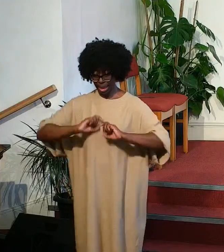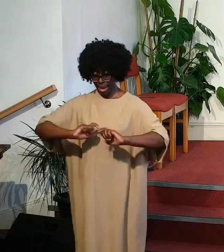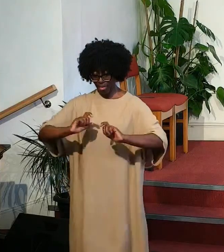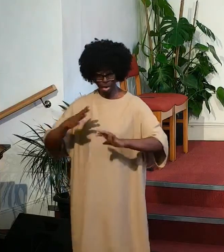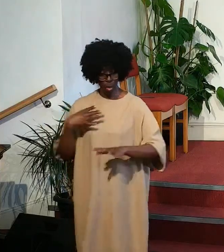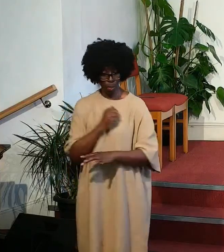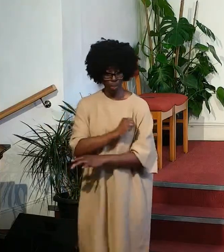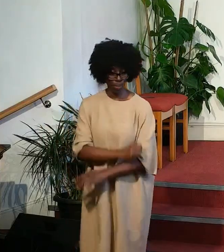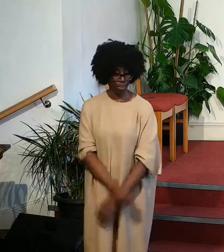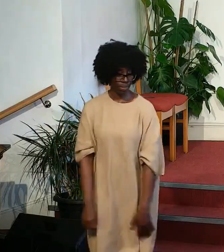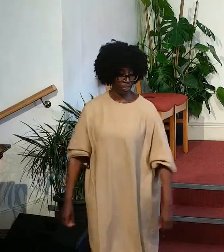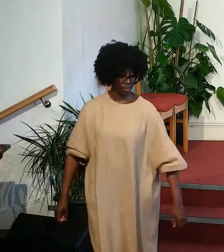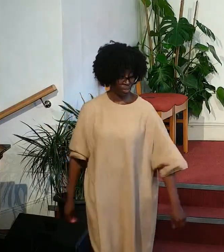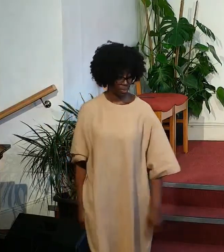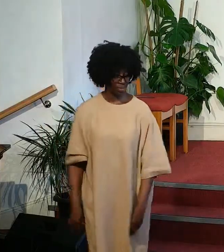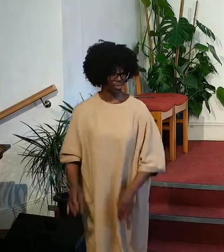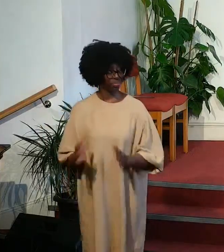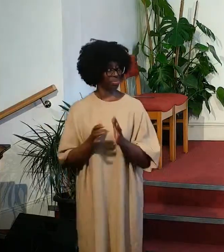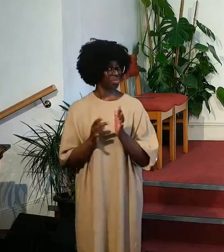Jesus' name.